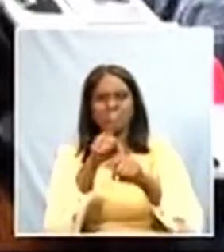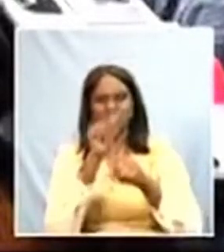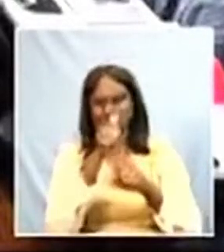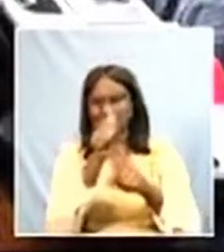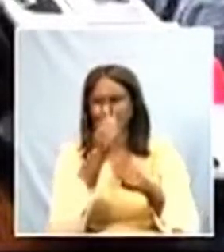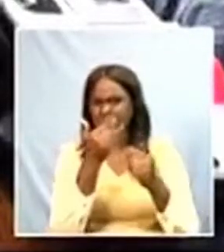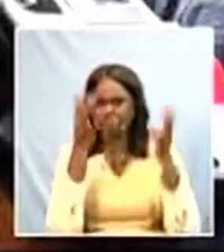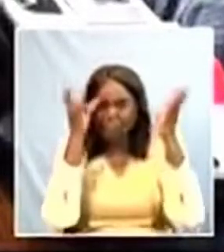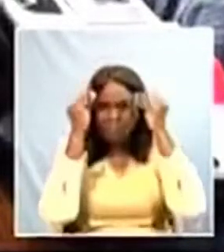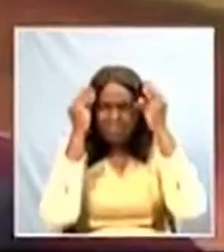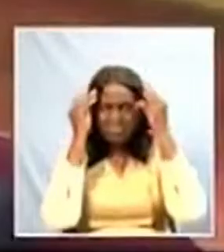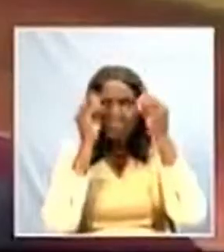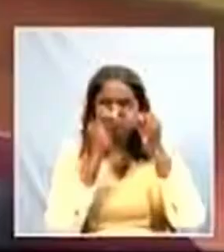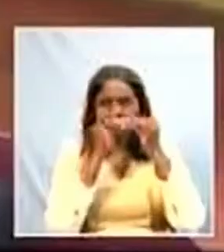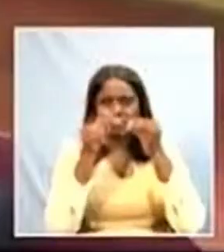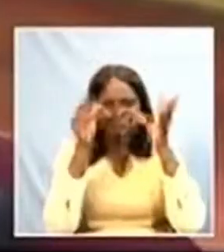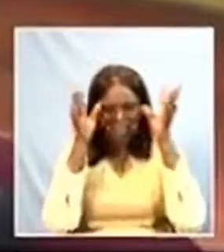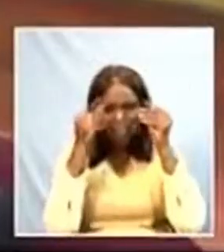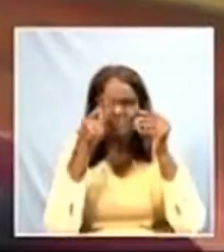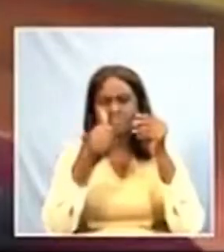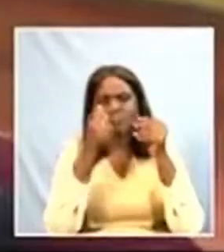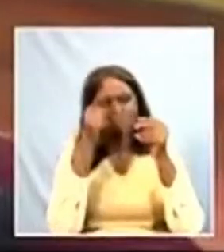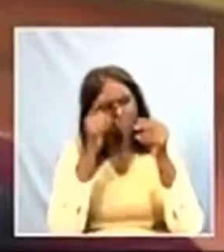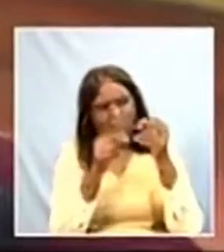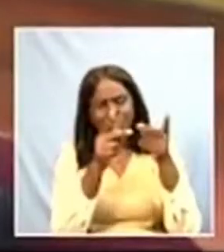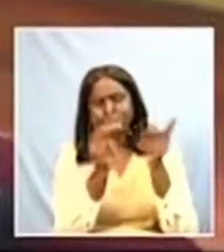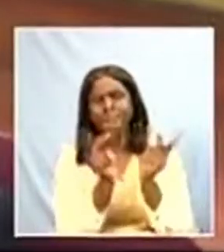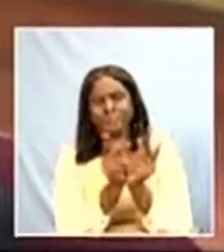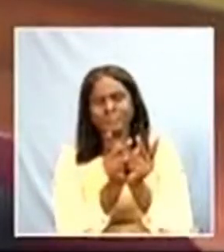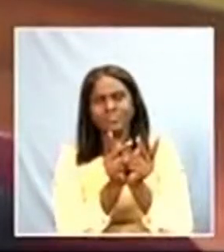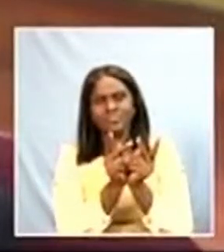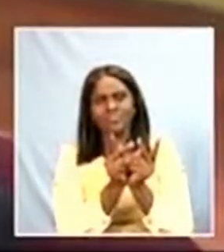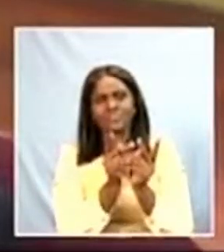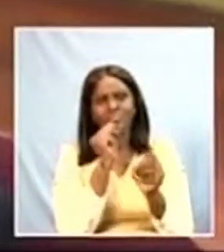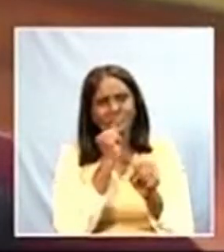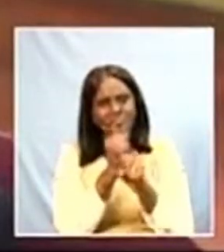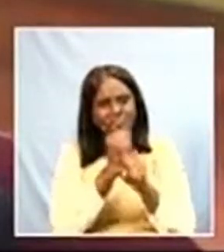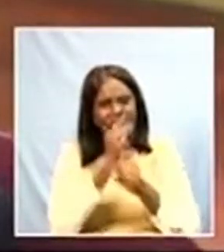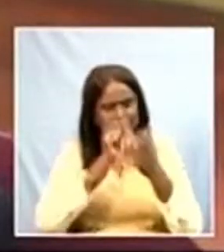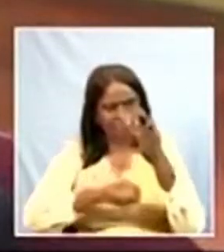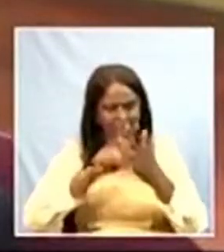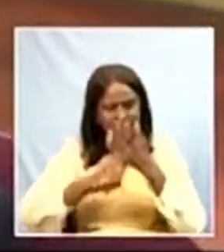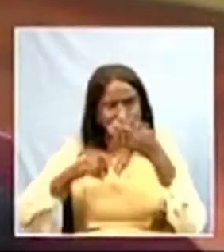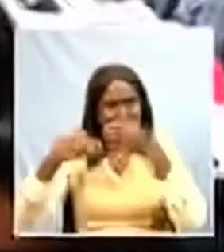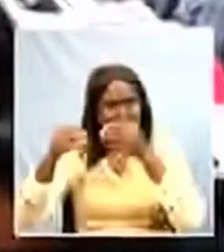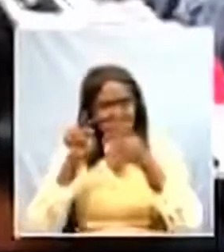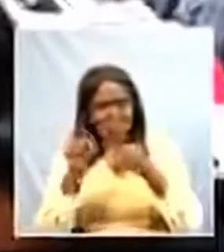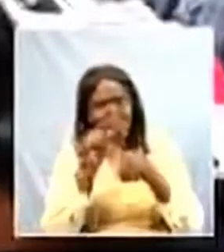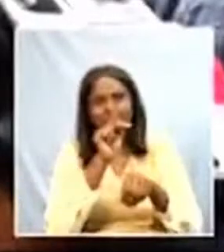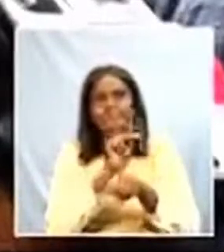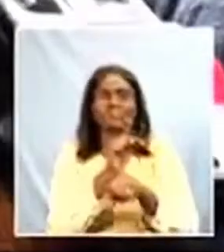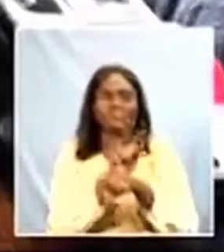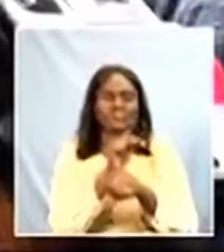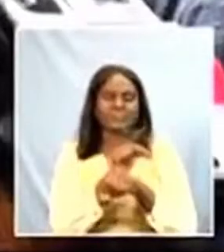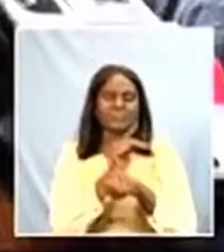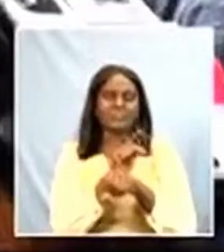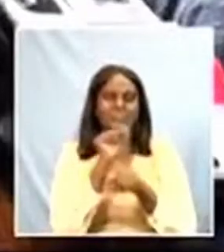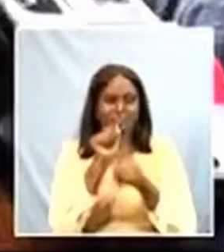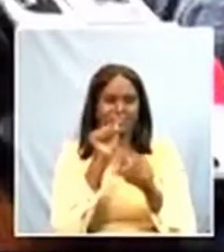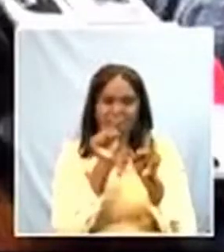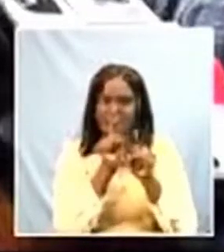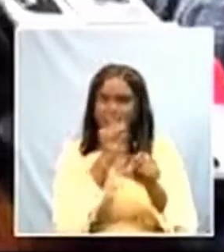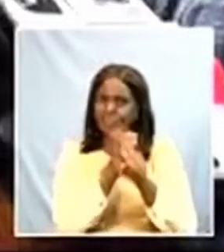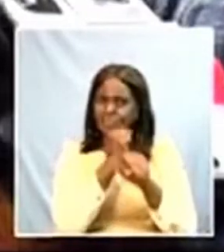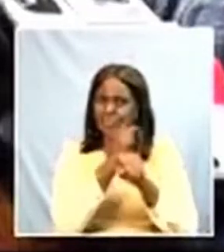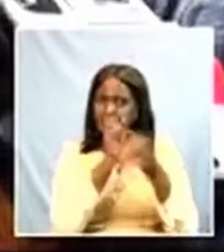are the technocrats who understand the terrain, and you do the costings to market, say this project can be done at